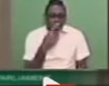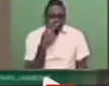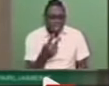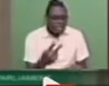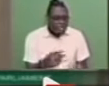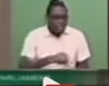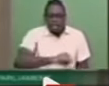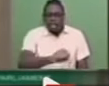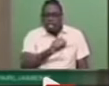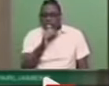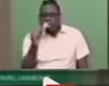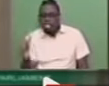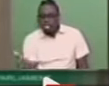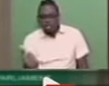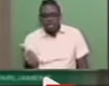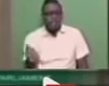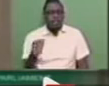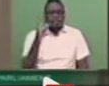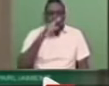People are asking these questions.